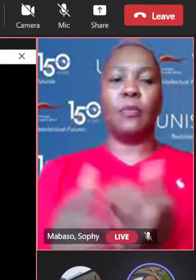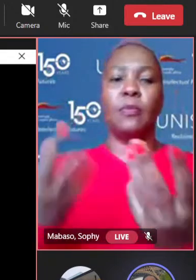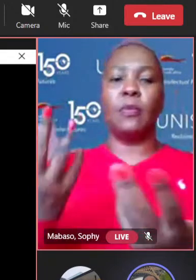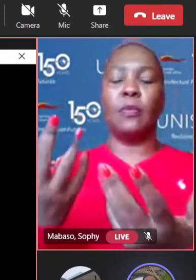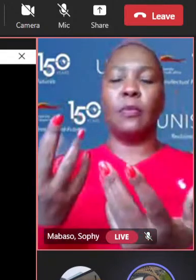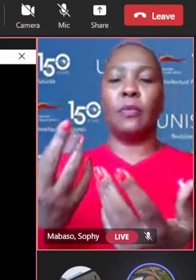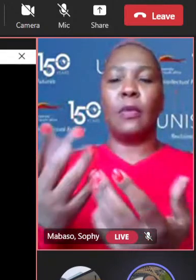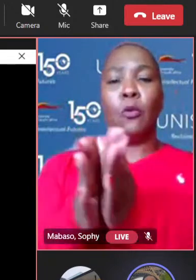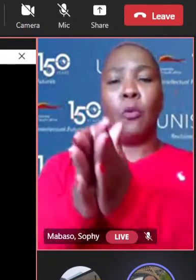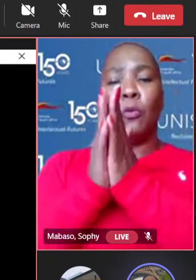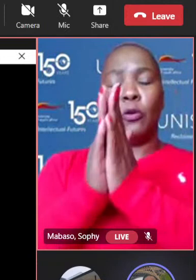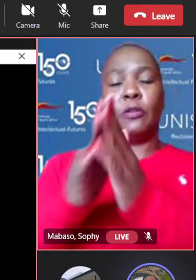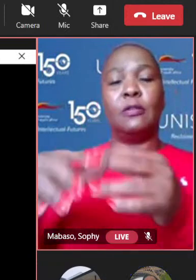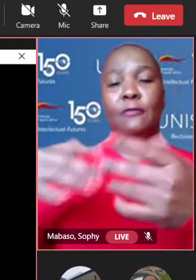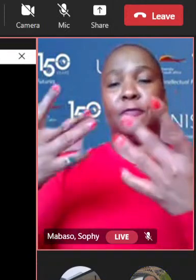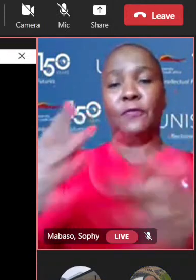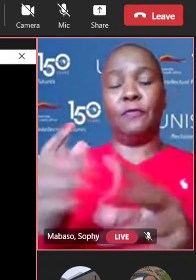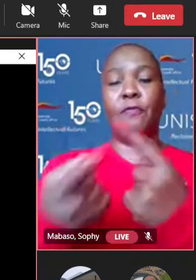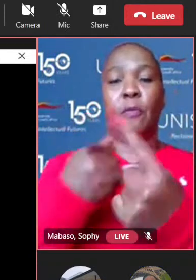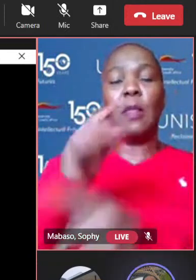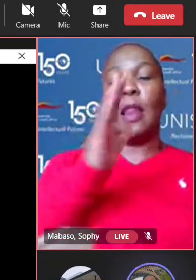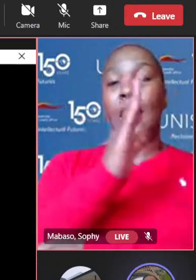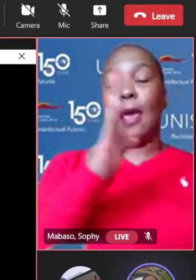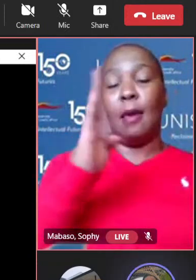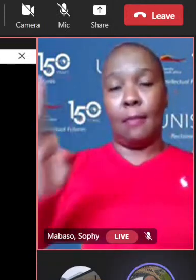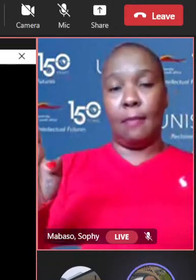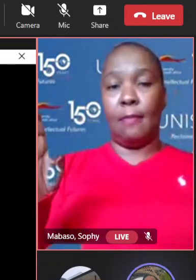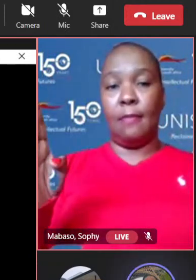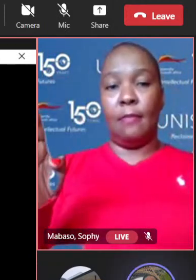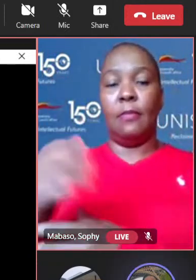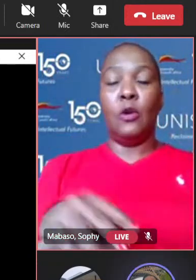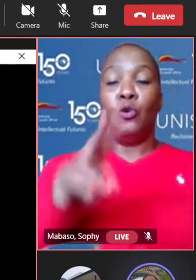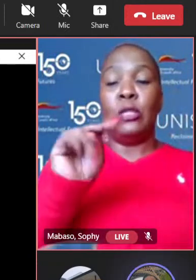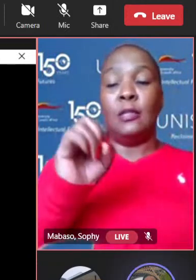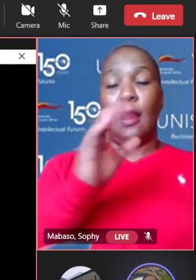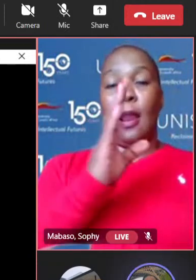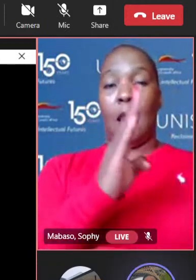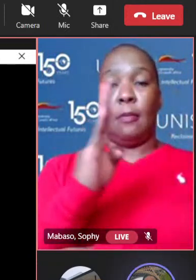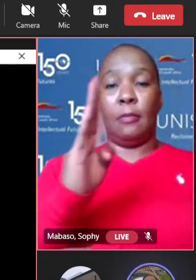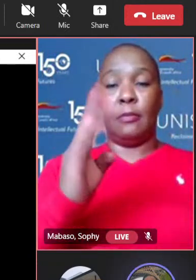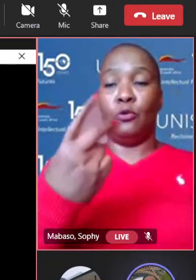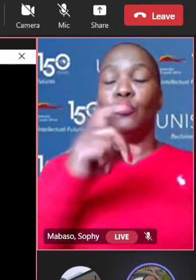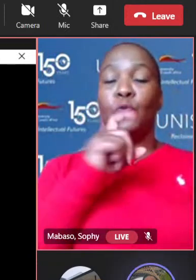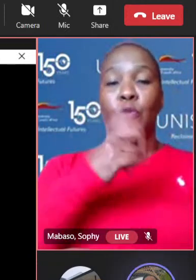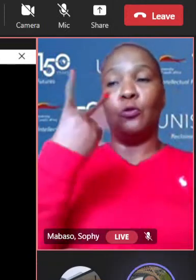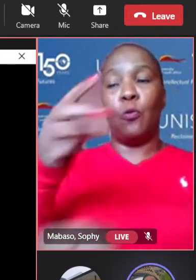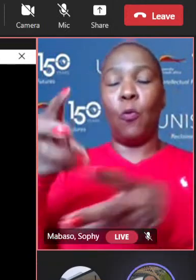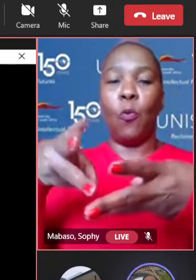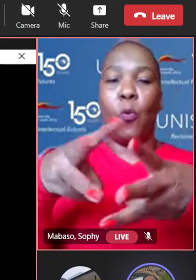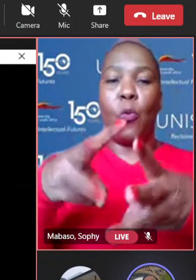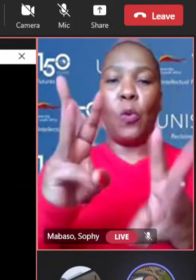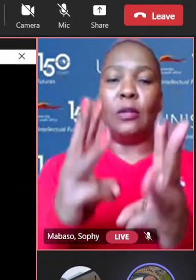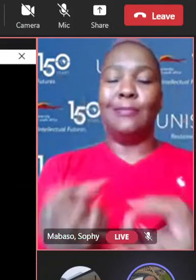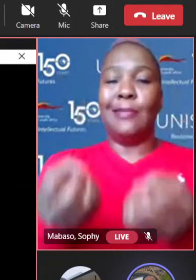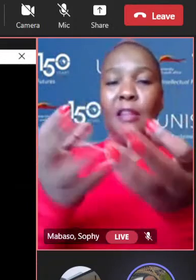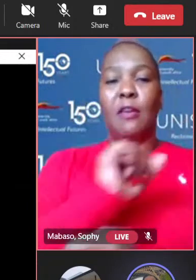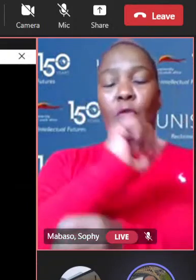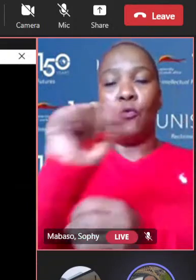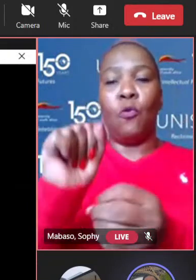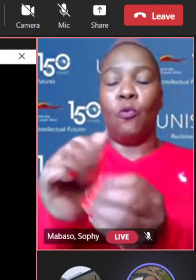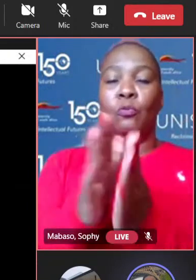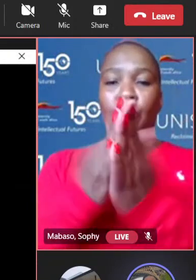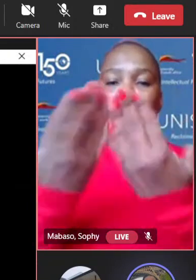borrow them from the library. Unisa Library uses 2 ways to deliver your requested books or